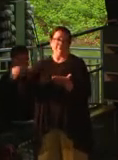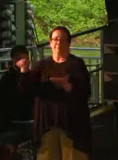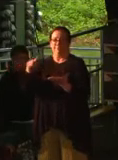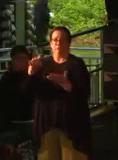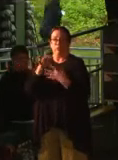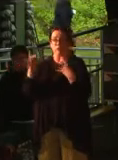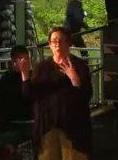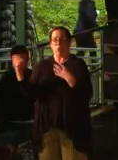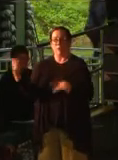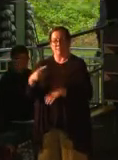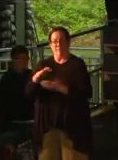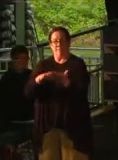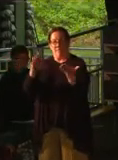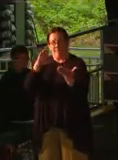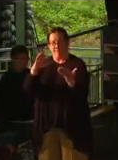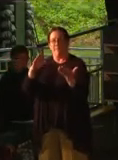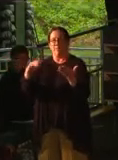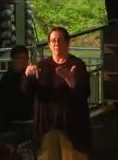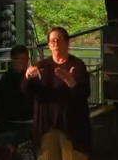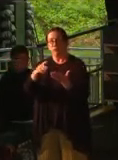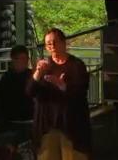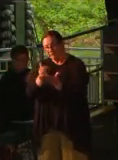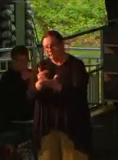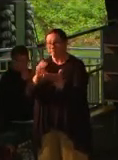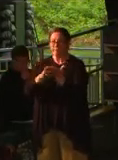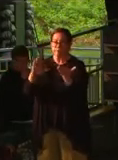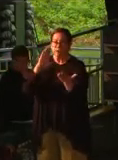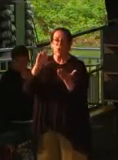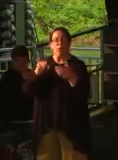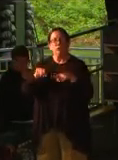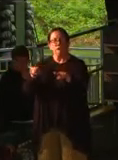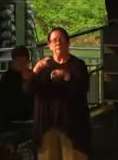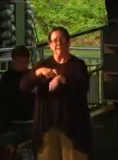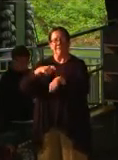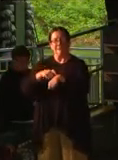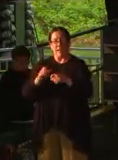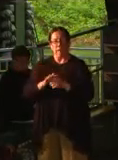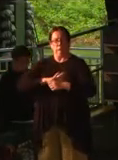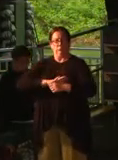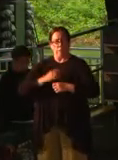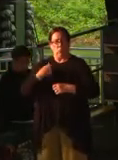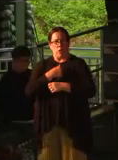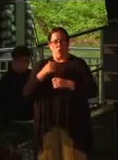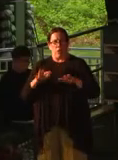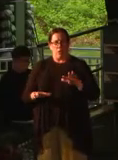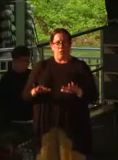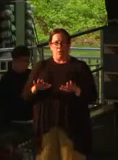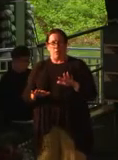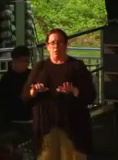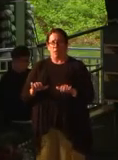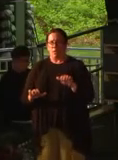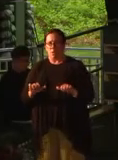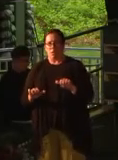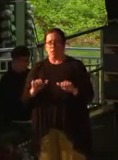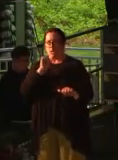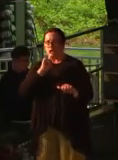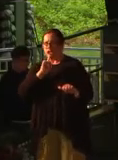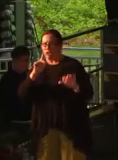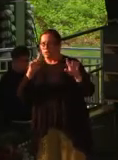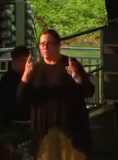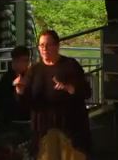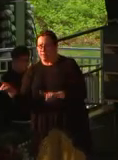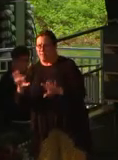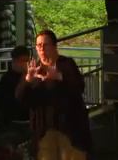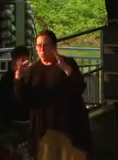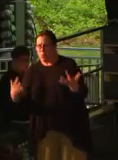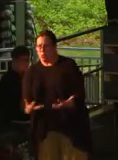time, when we all began questioning the world around us. To celebrate what